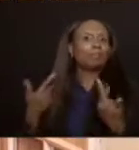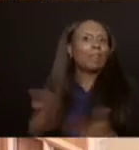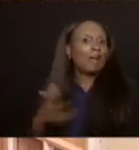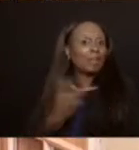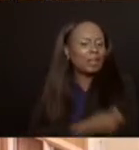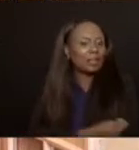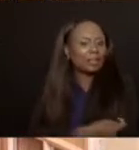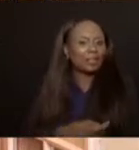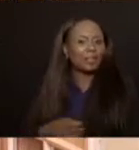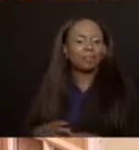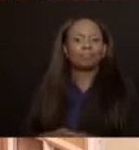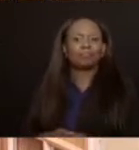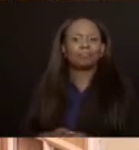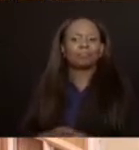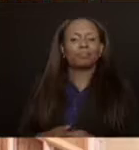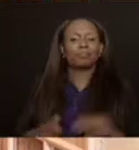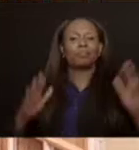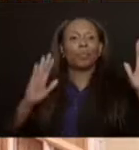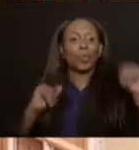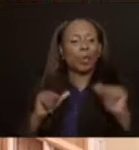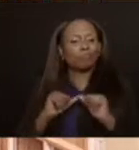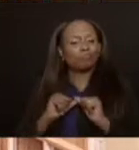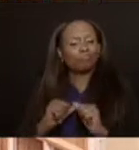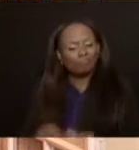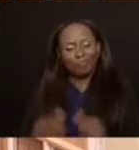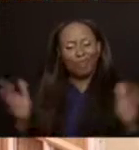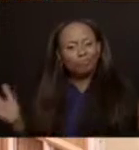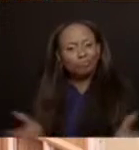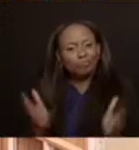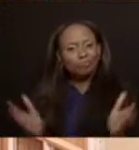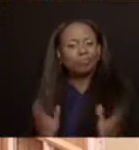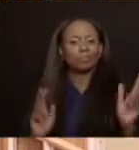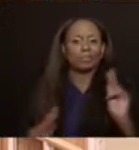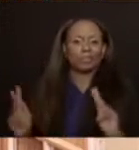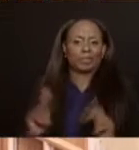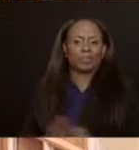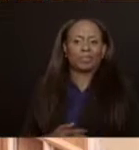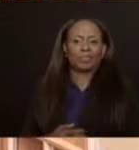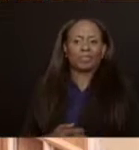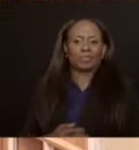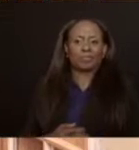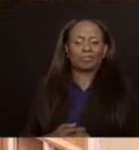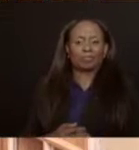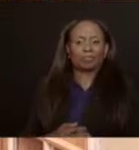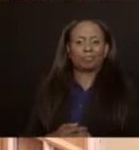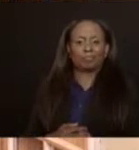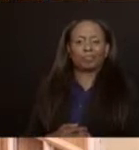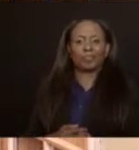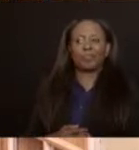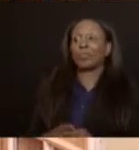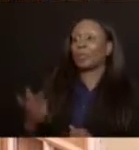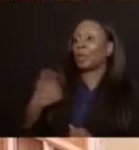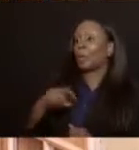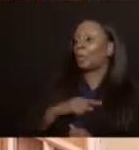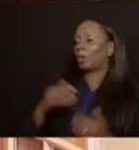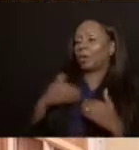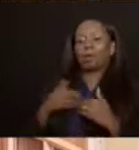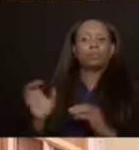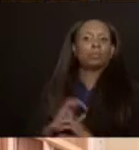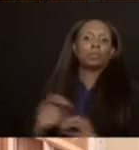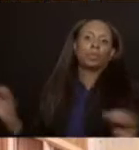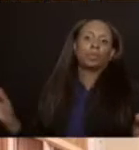we hope that we will continue with the moral suasion, and we say this largely because we have no